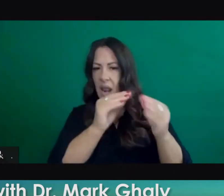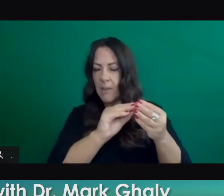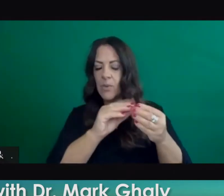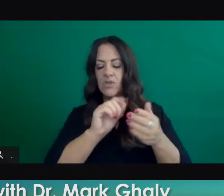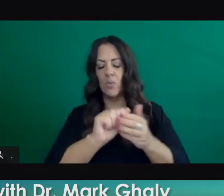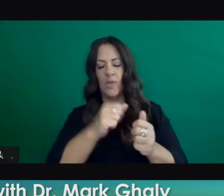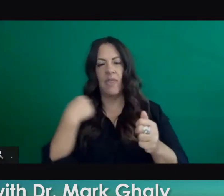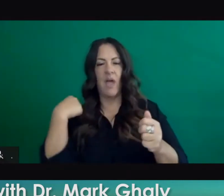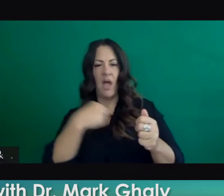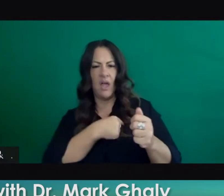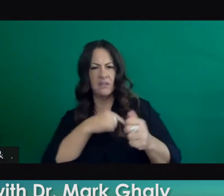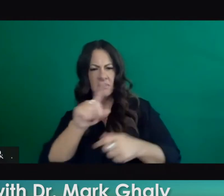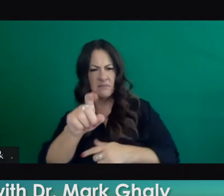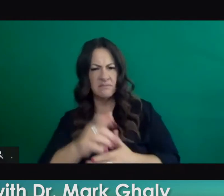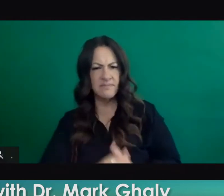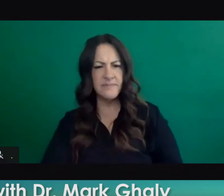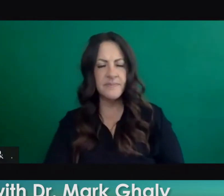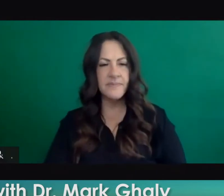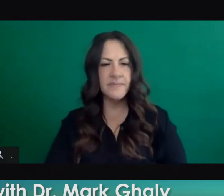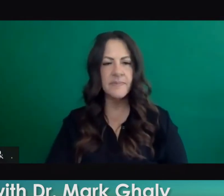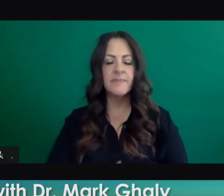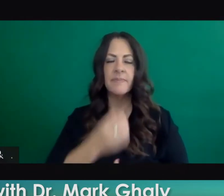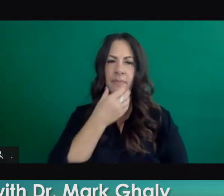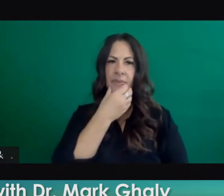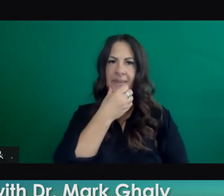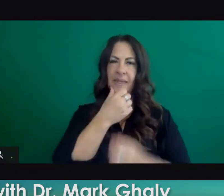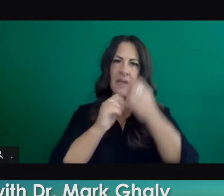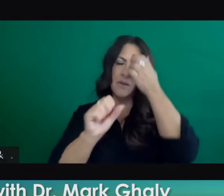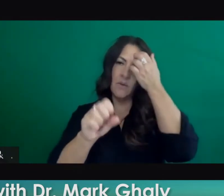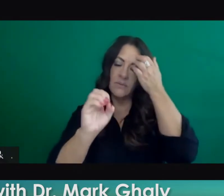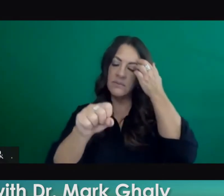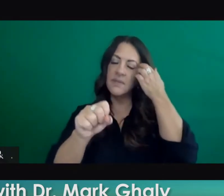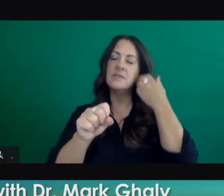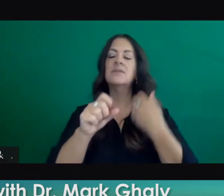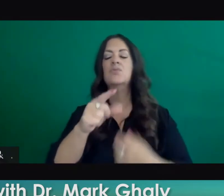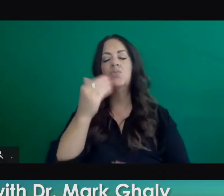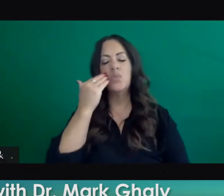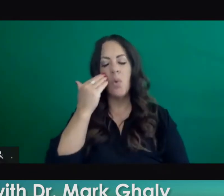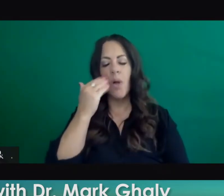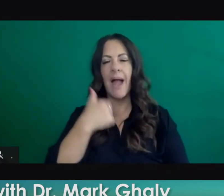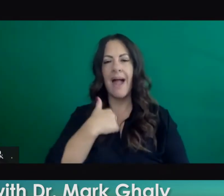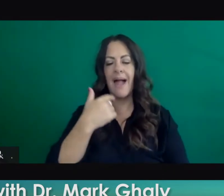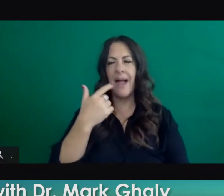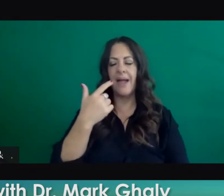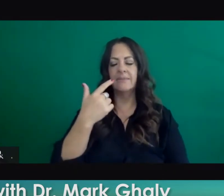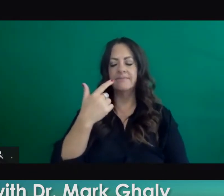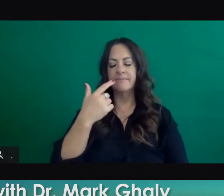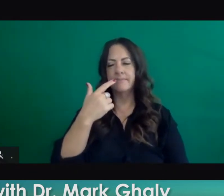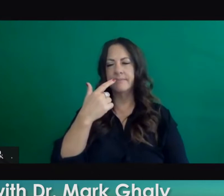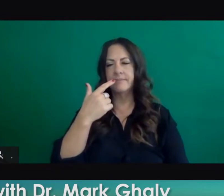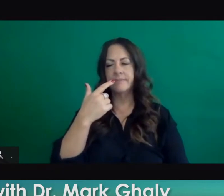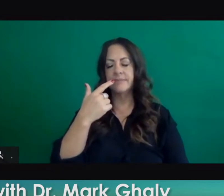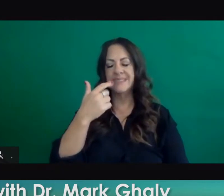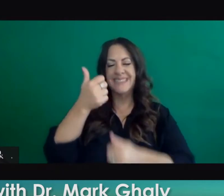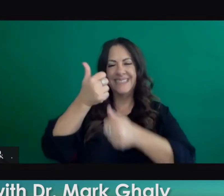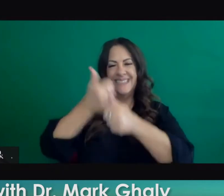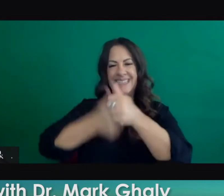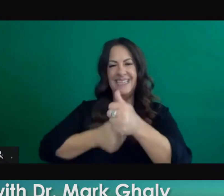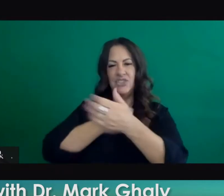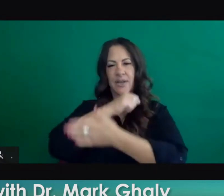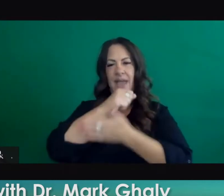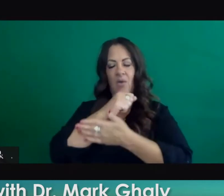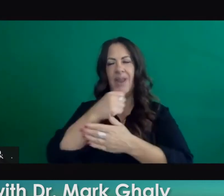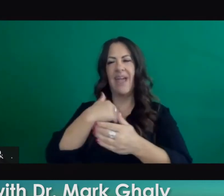I mean, on two lines. First, I think that counties have their own